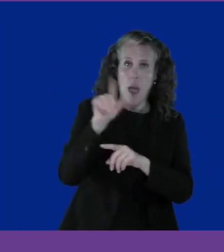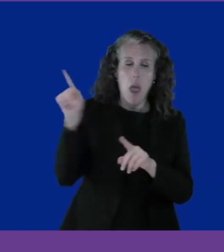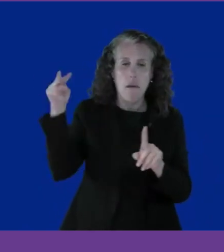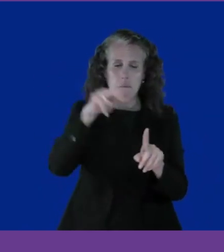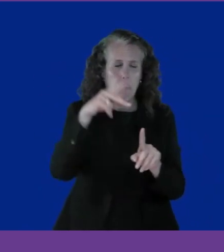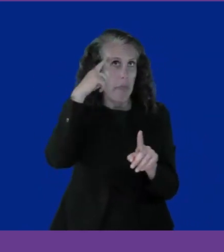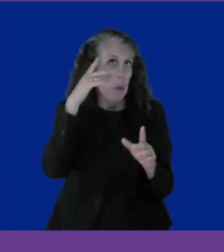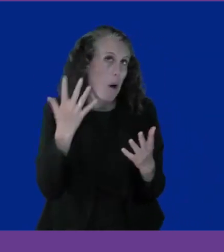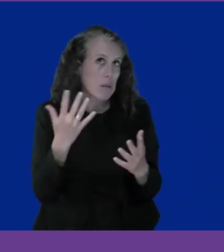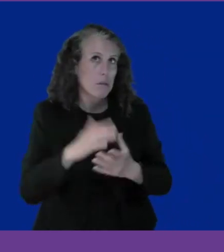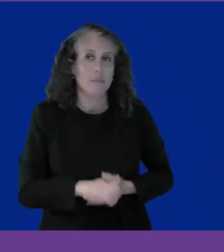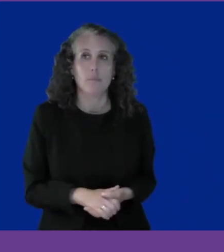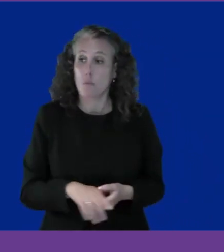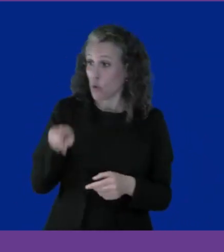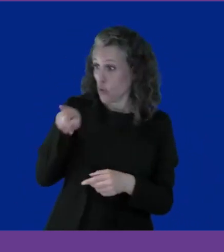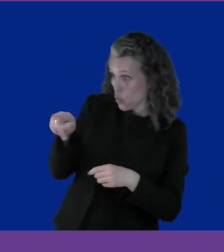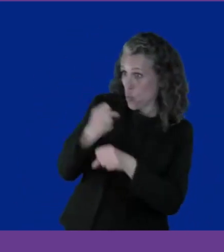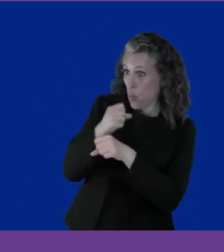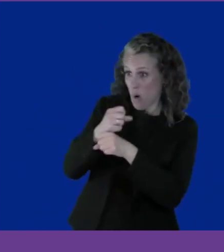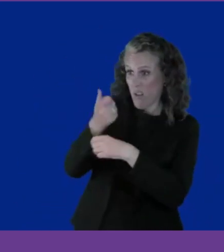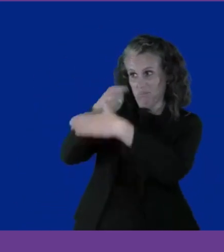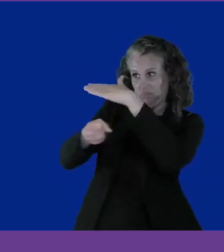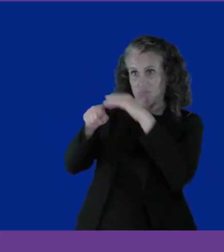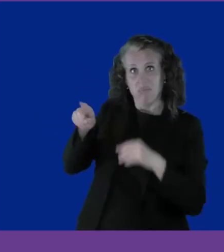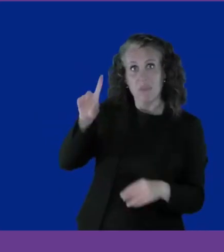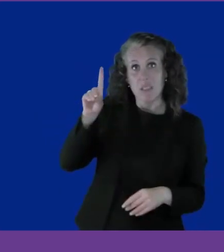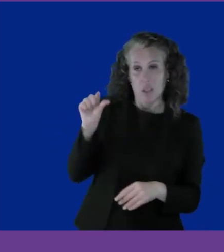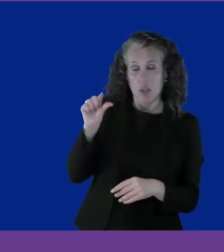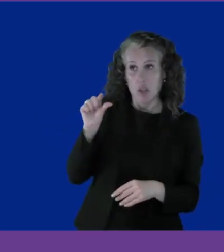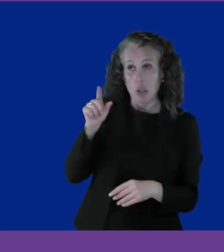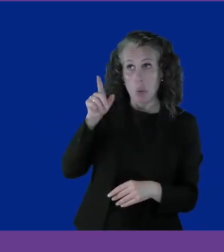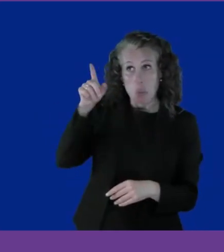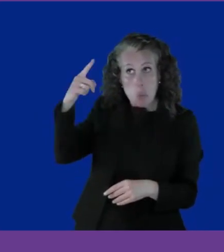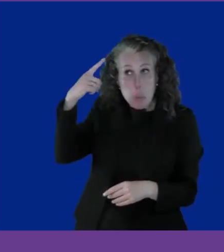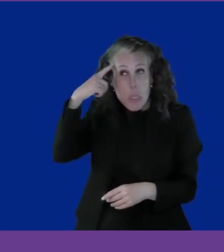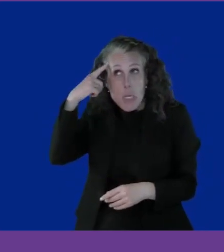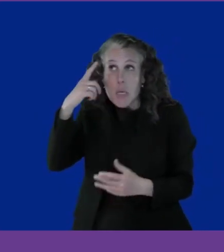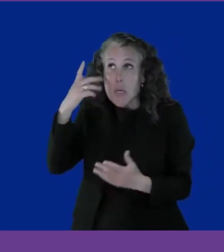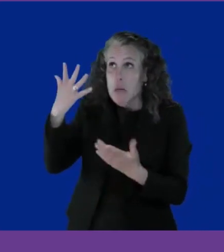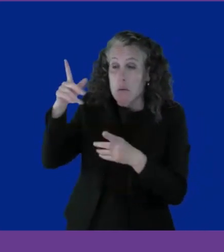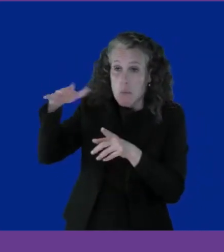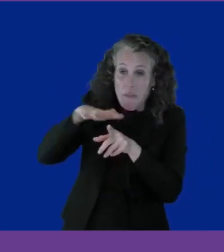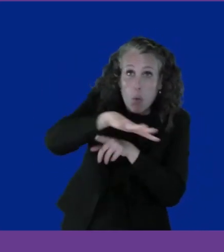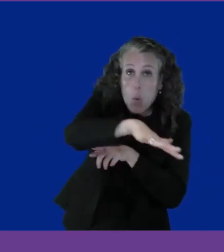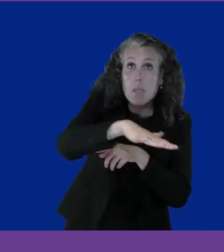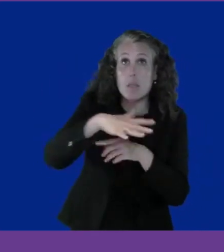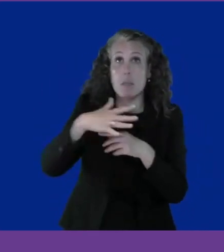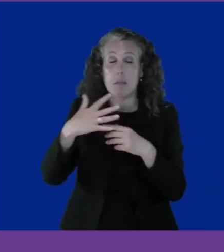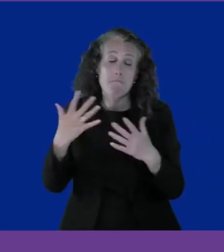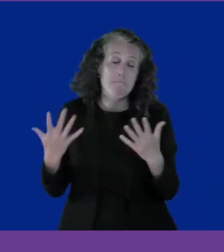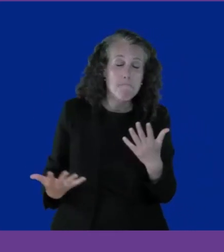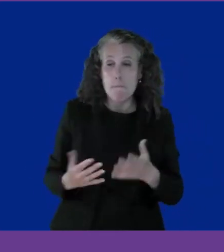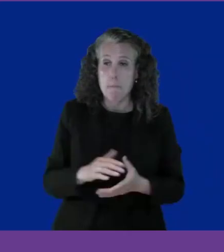based on the work you do in the DG, how will this, so to say, influence the activities, and how will